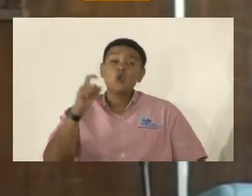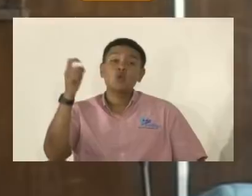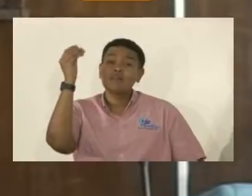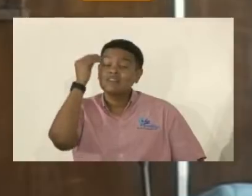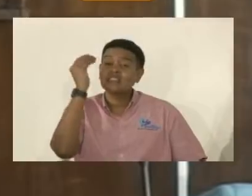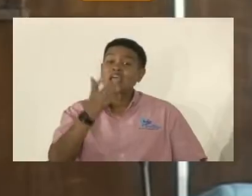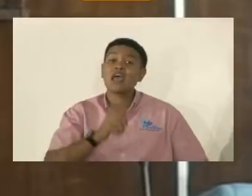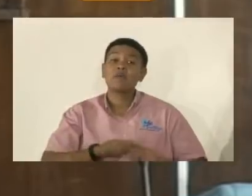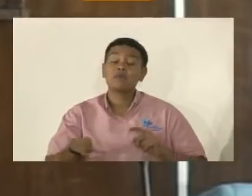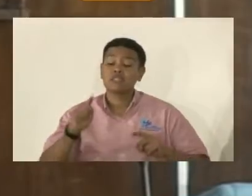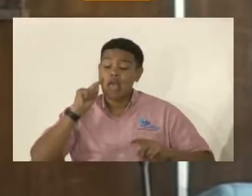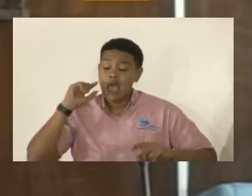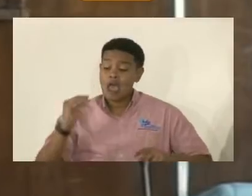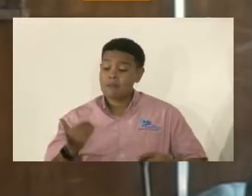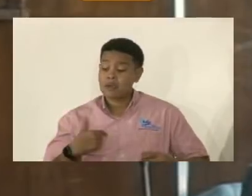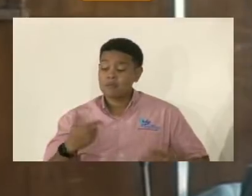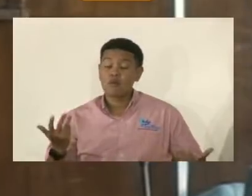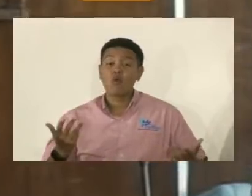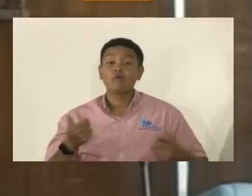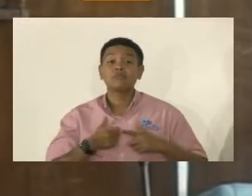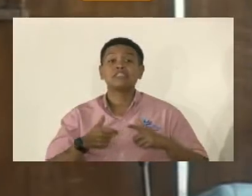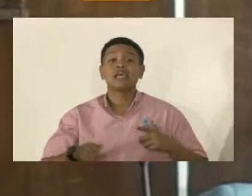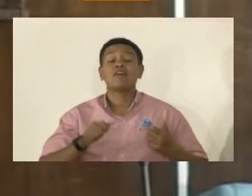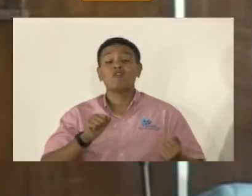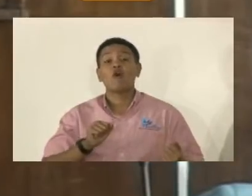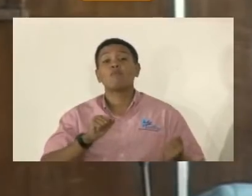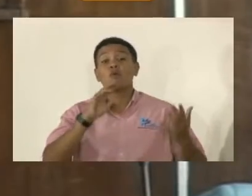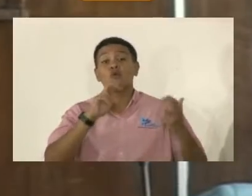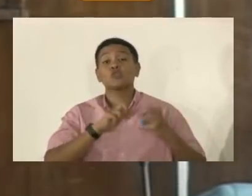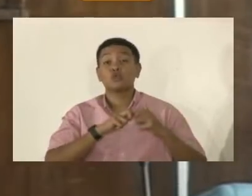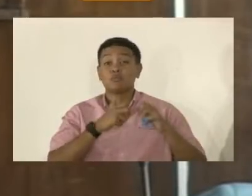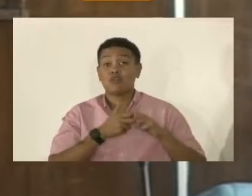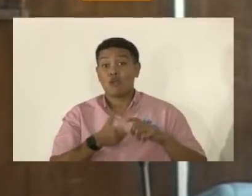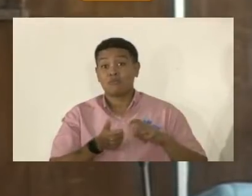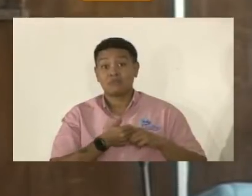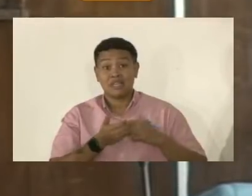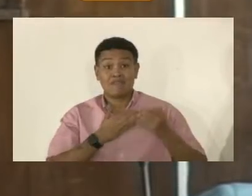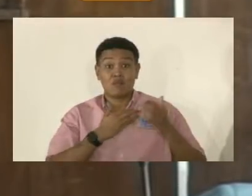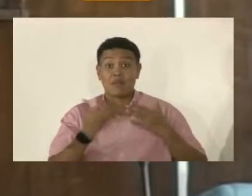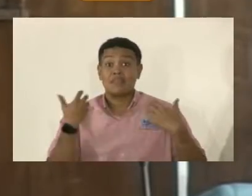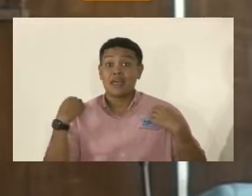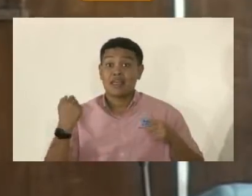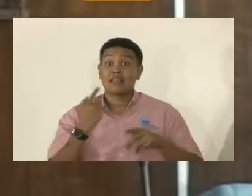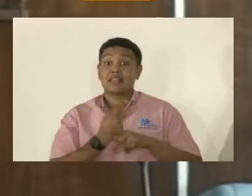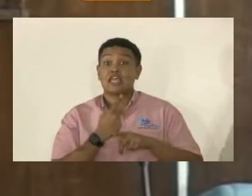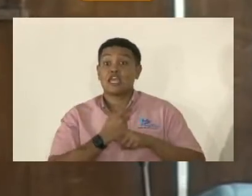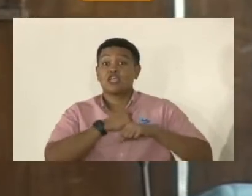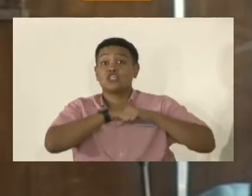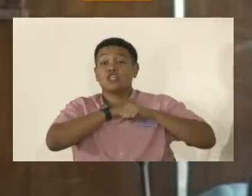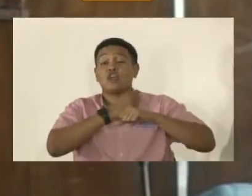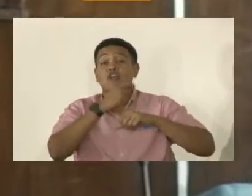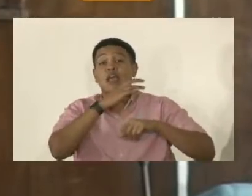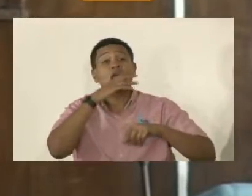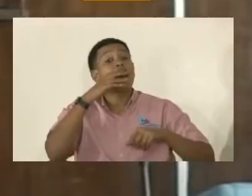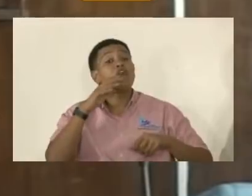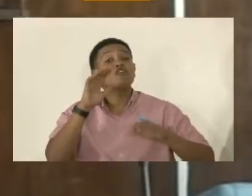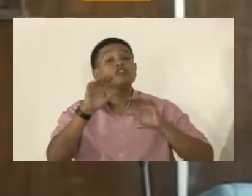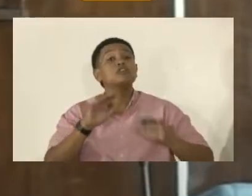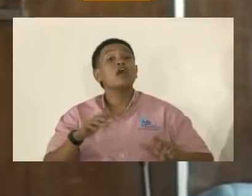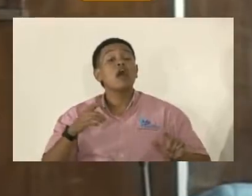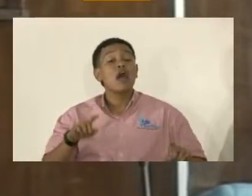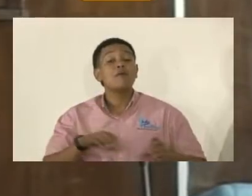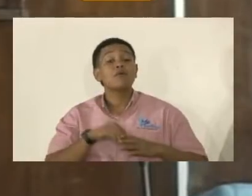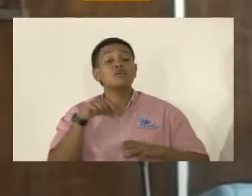this, but it does appear to me that the approach to problems, whether in health care, security, agriculture, etc., of